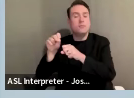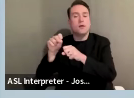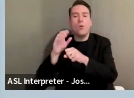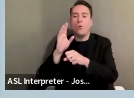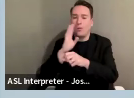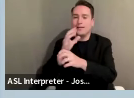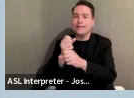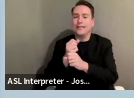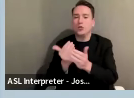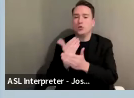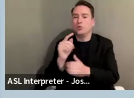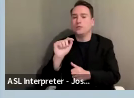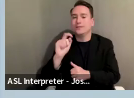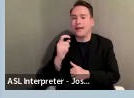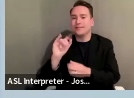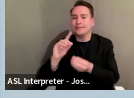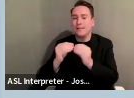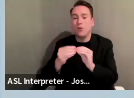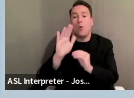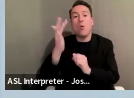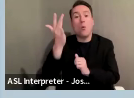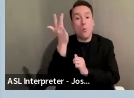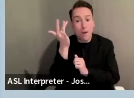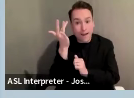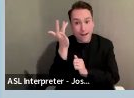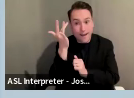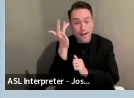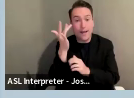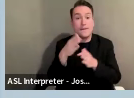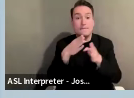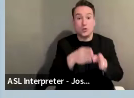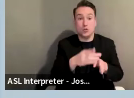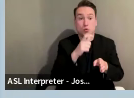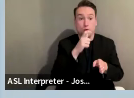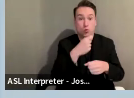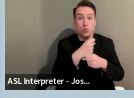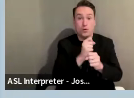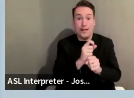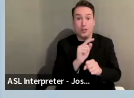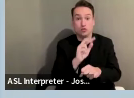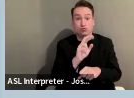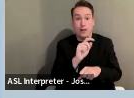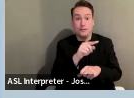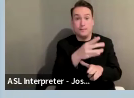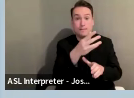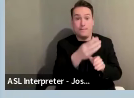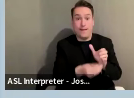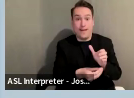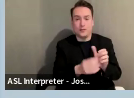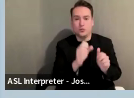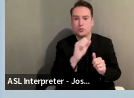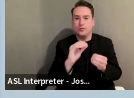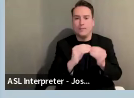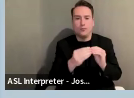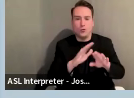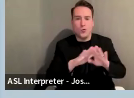ID number, but that's because the principal, the person who created the trust, has passed away. So their Social Security number can no